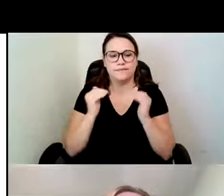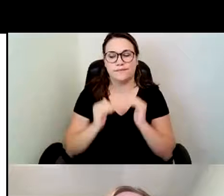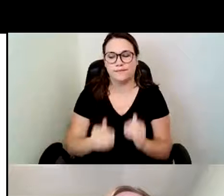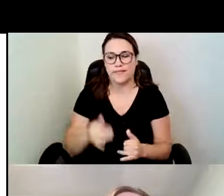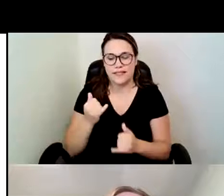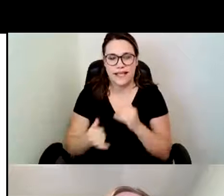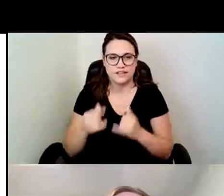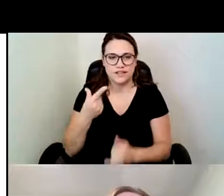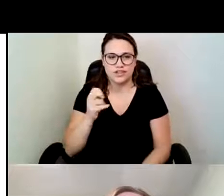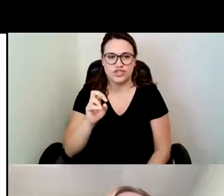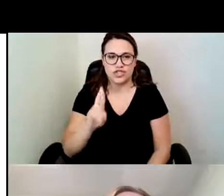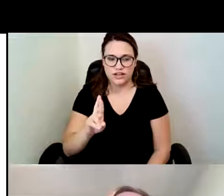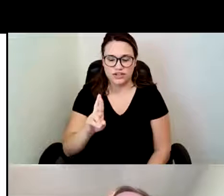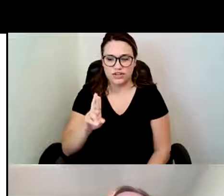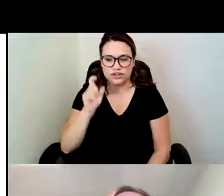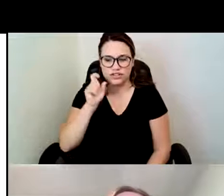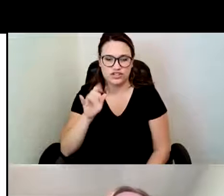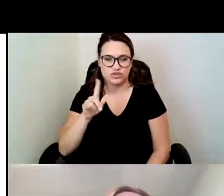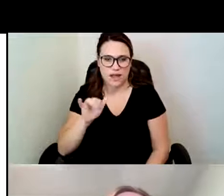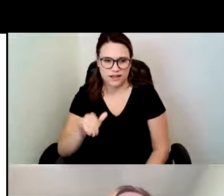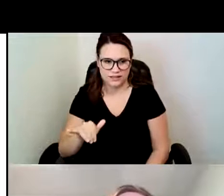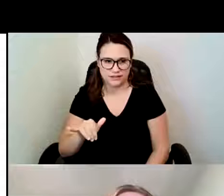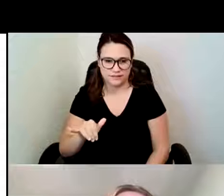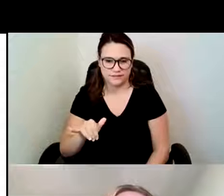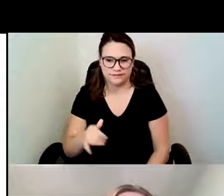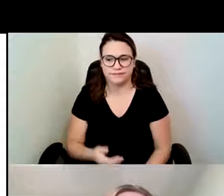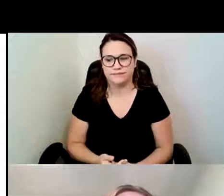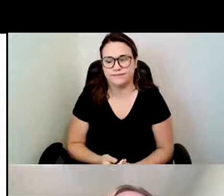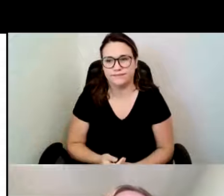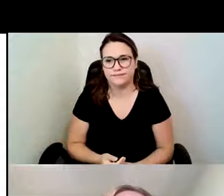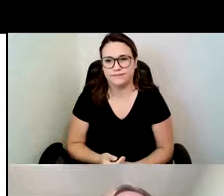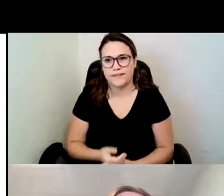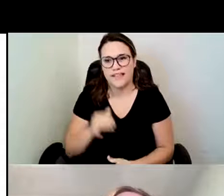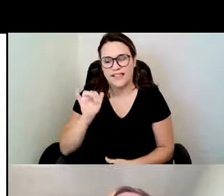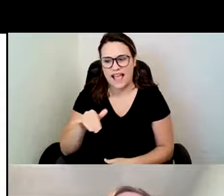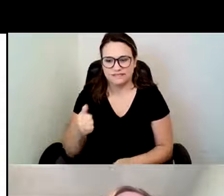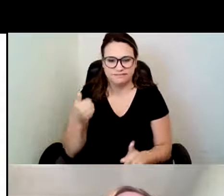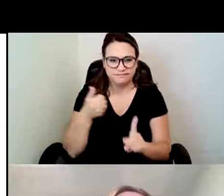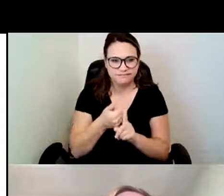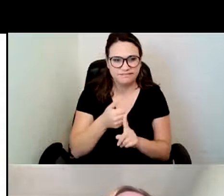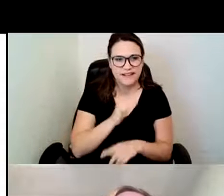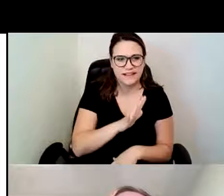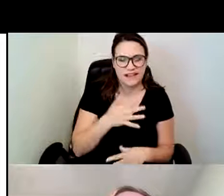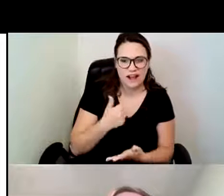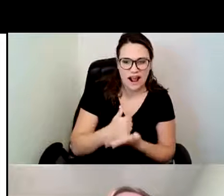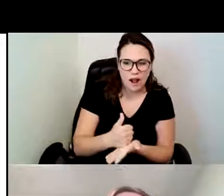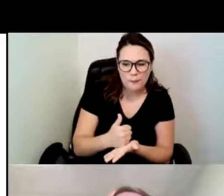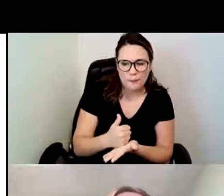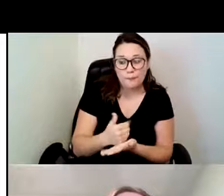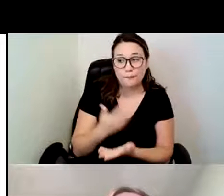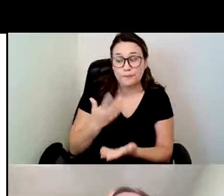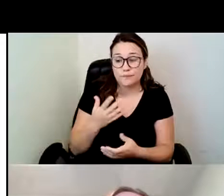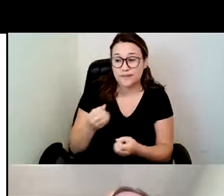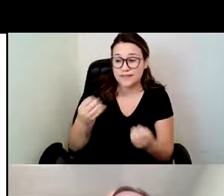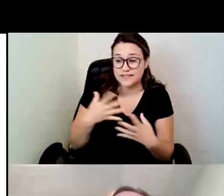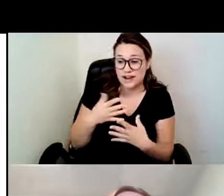Older adults' gender and sexual identity can affect whether they seek and receive help. Maybe they fear discrimination, that